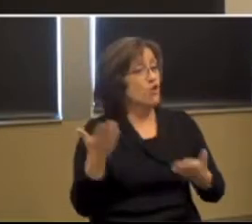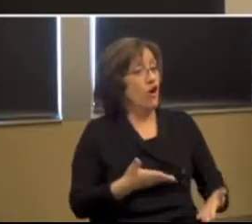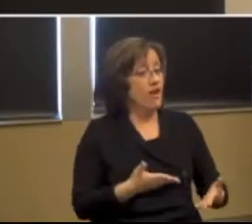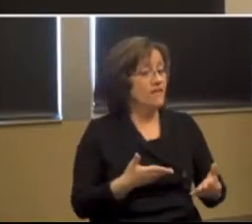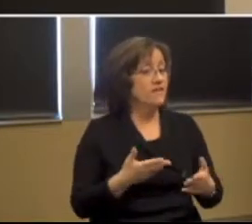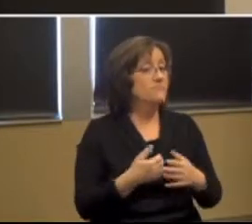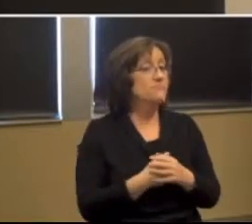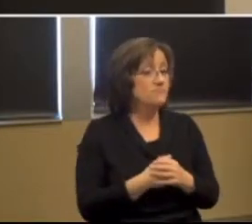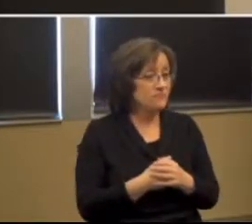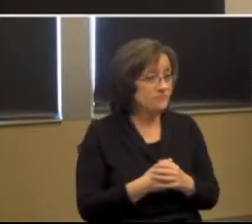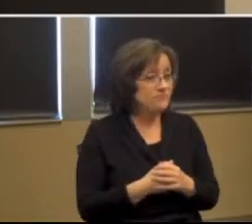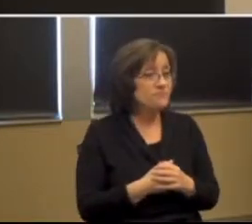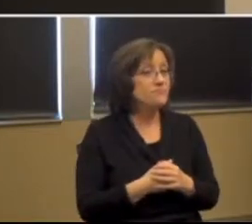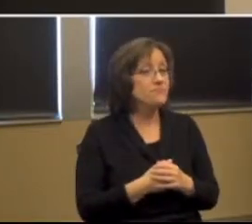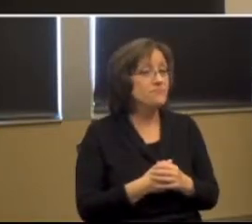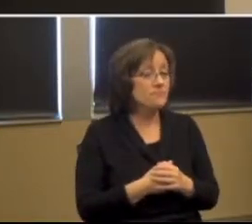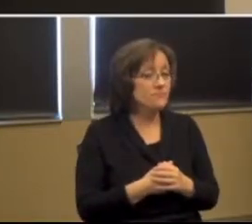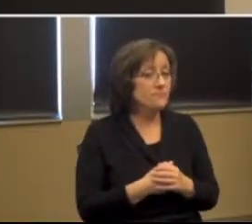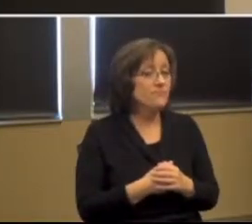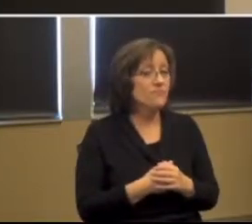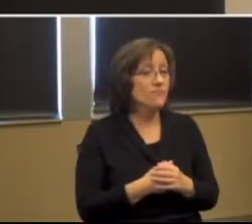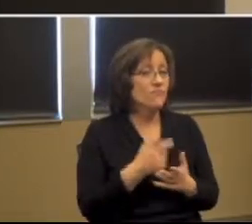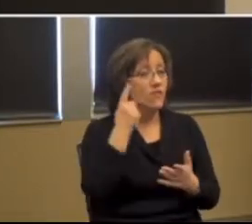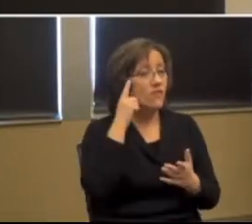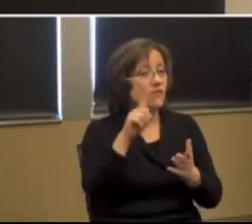for students that